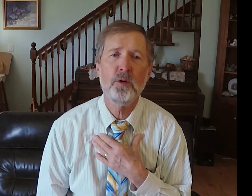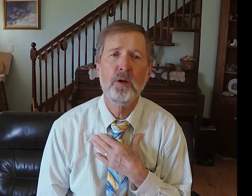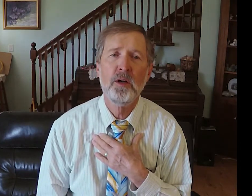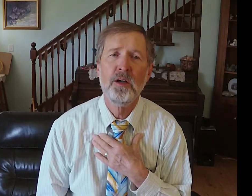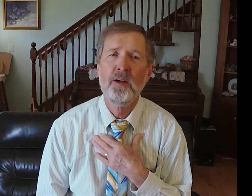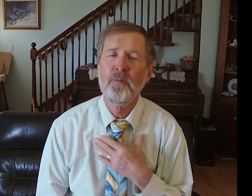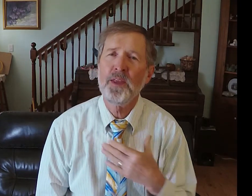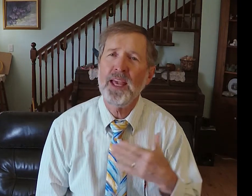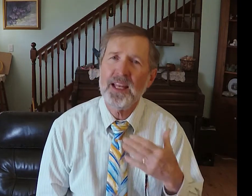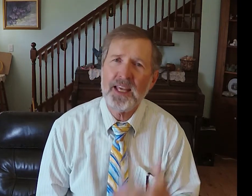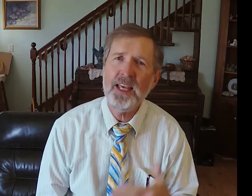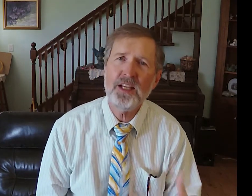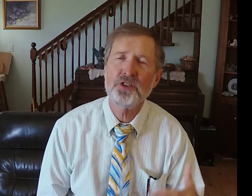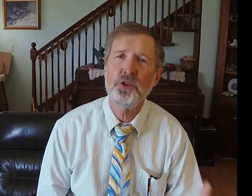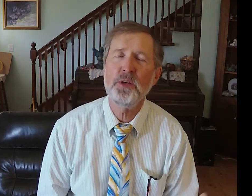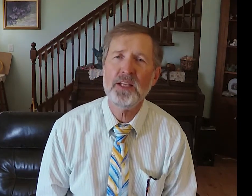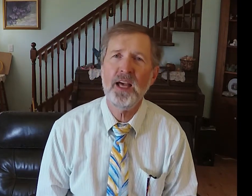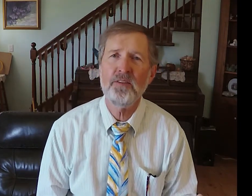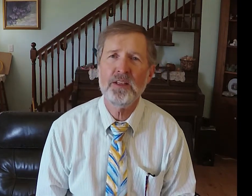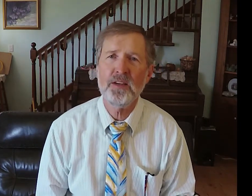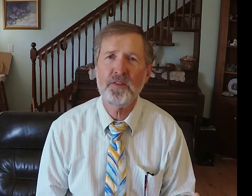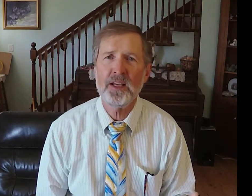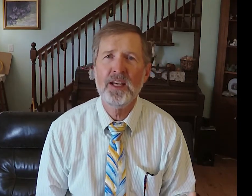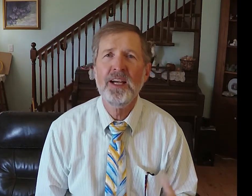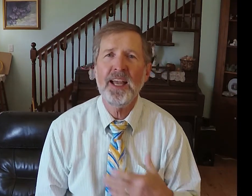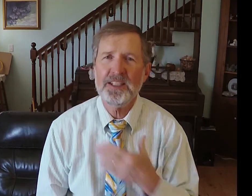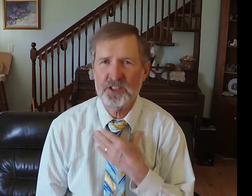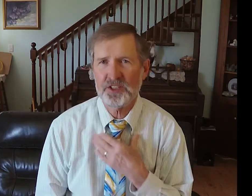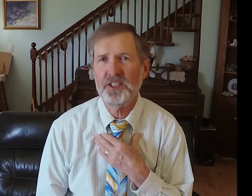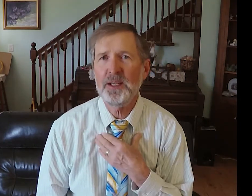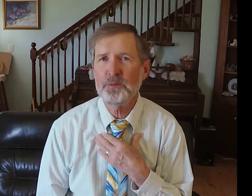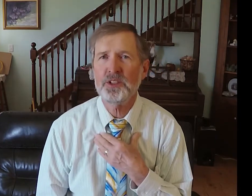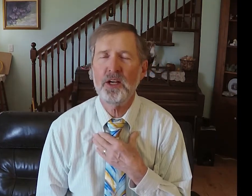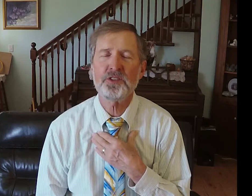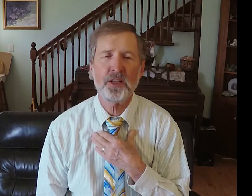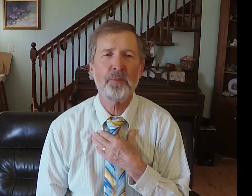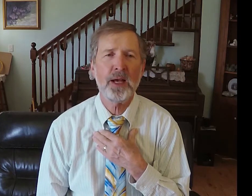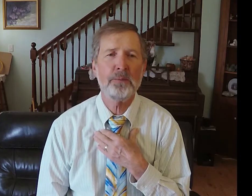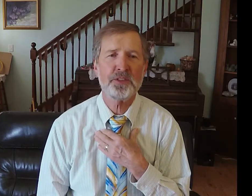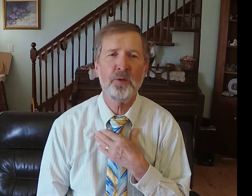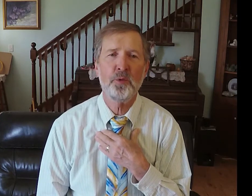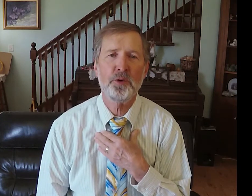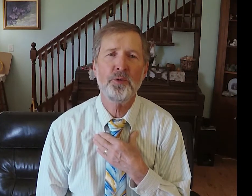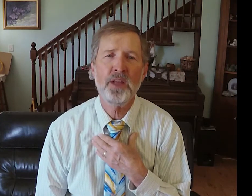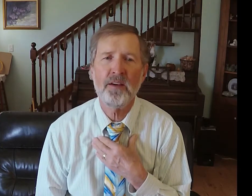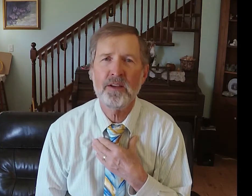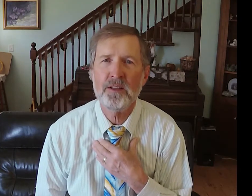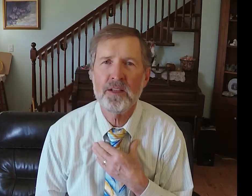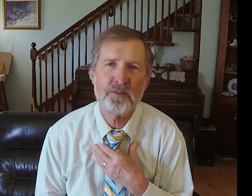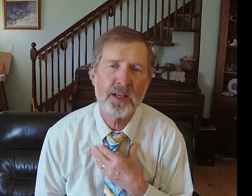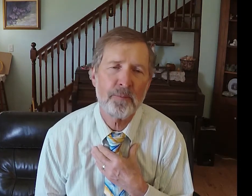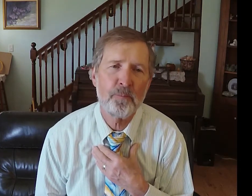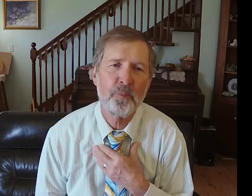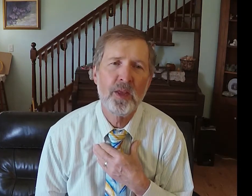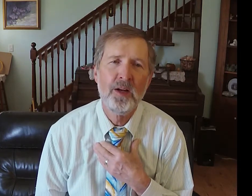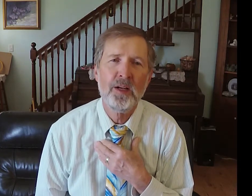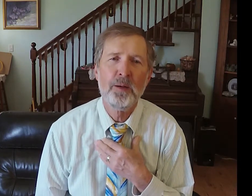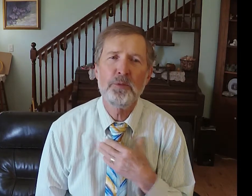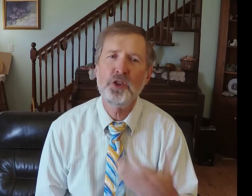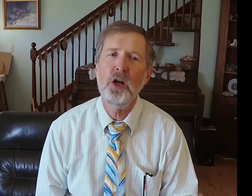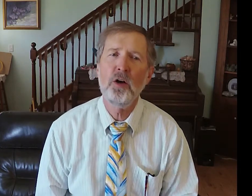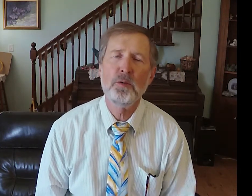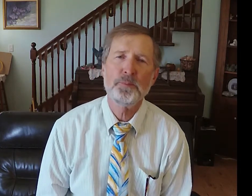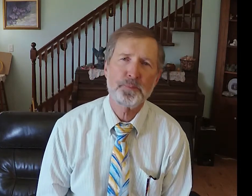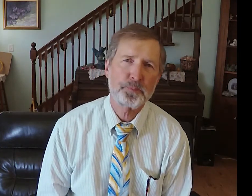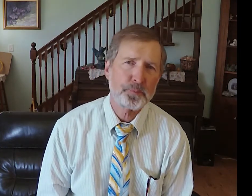do. And he is doing the heavy lifting. It just seems to us sometimes that we're doing the heavy lifting.